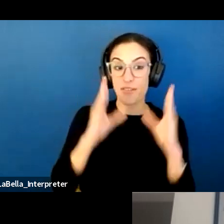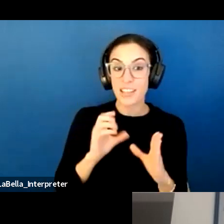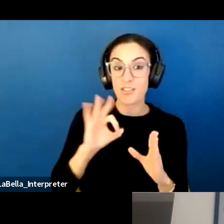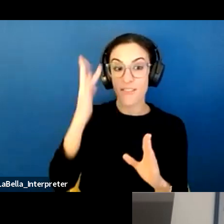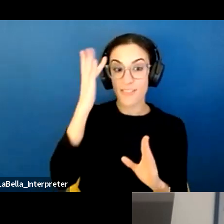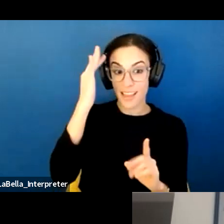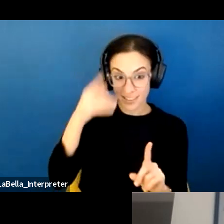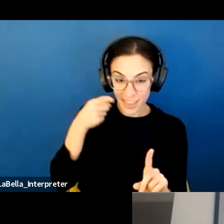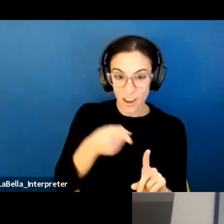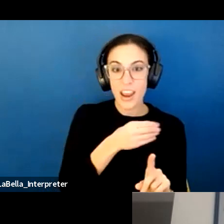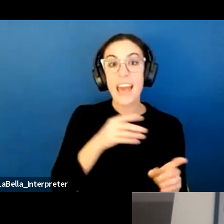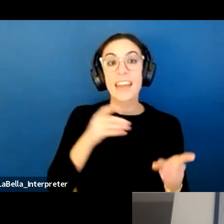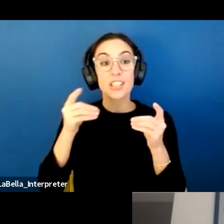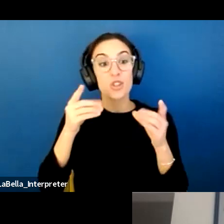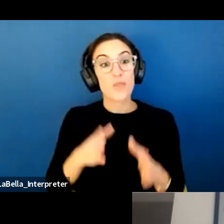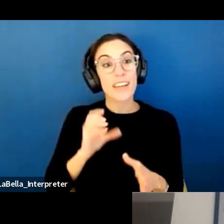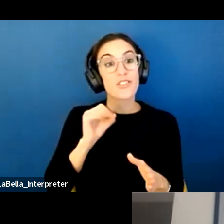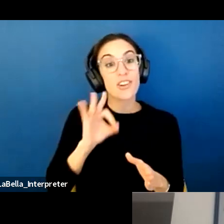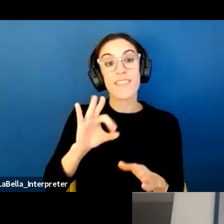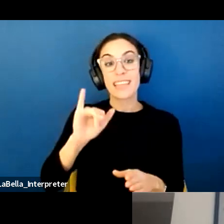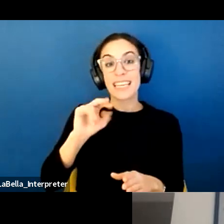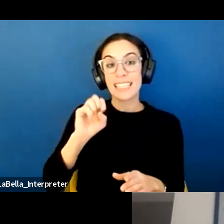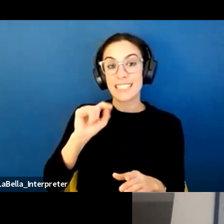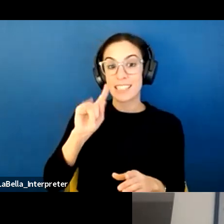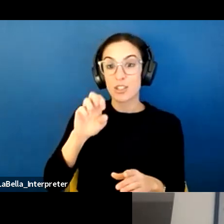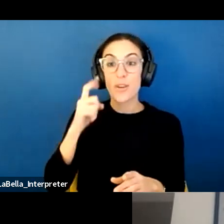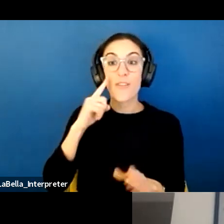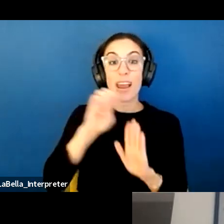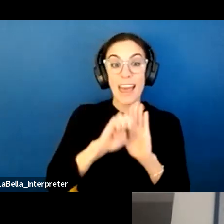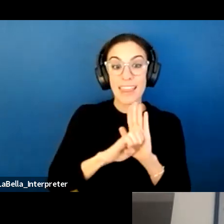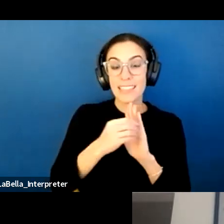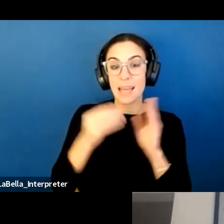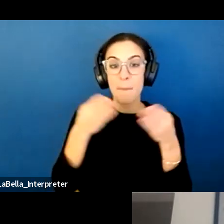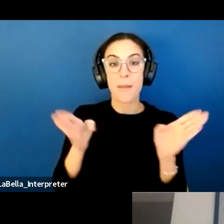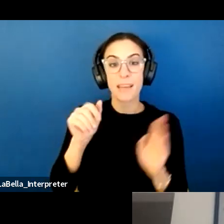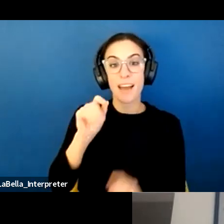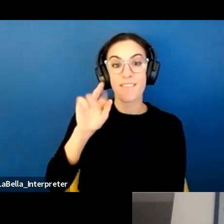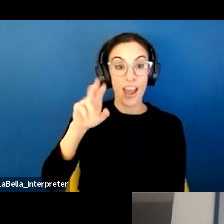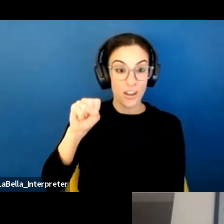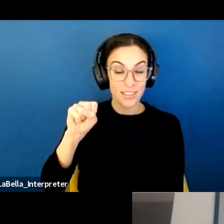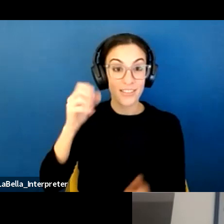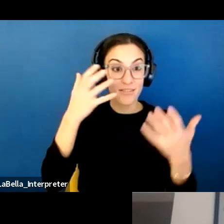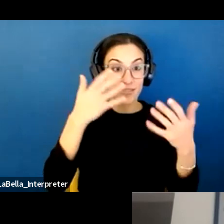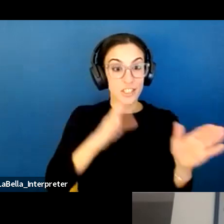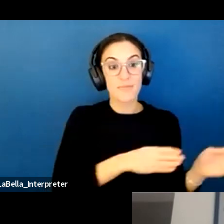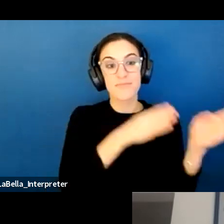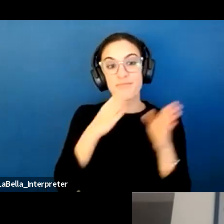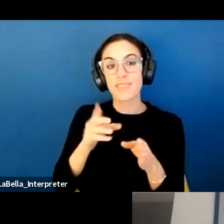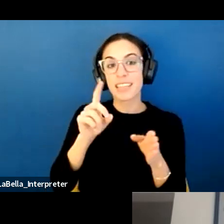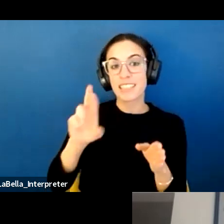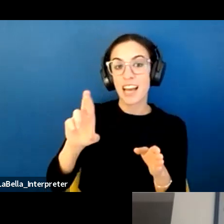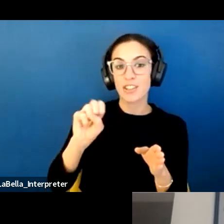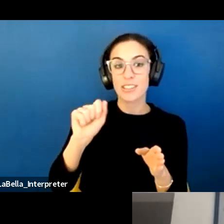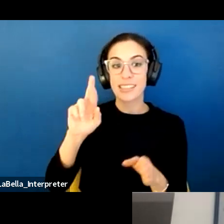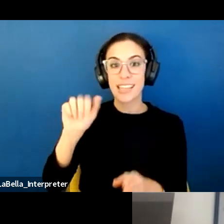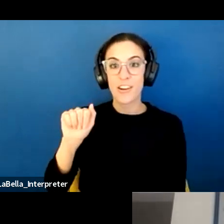also the director of the Institute for Ethics and Public Affairs. After Joe, we will hear from Dr. Sarah